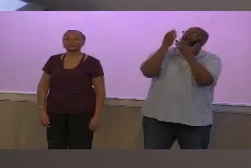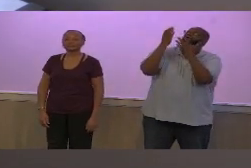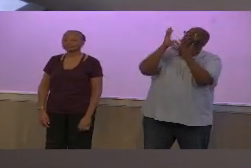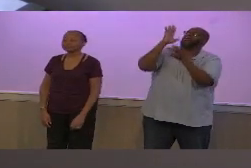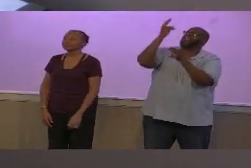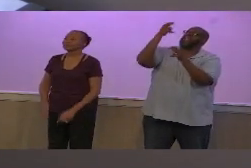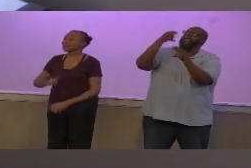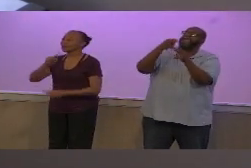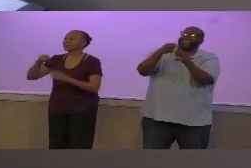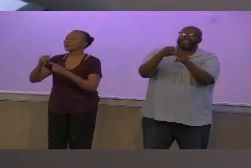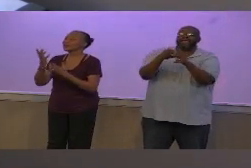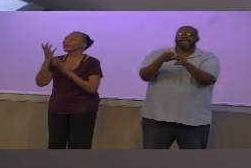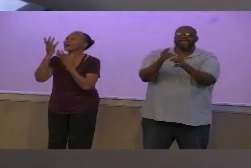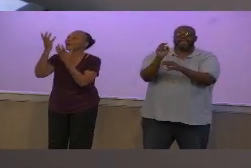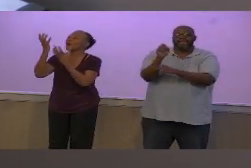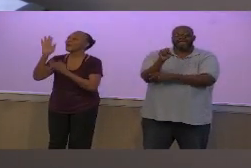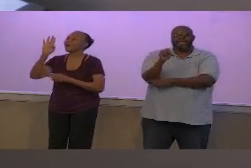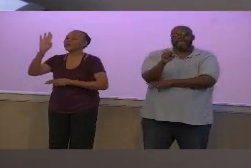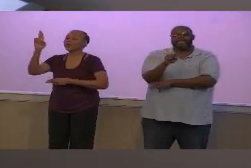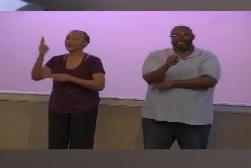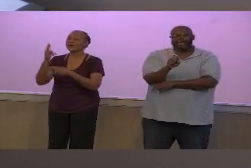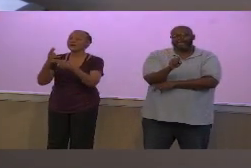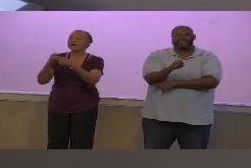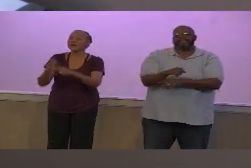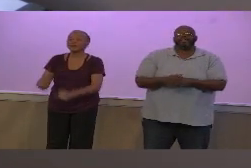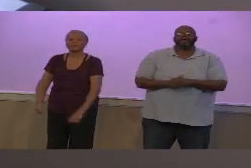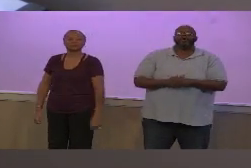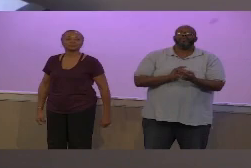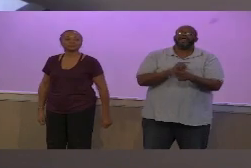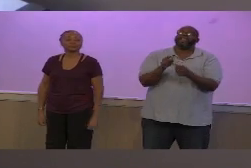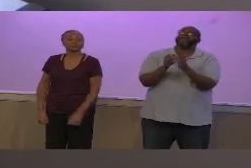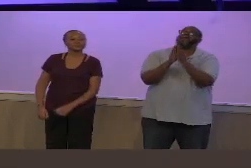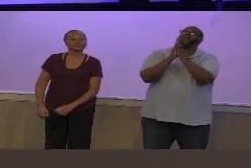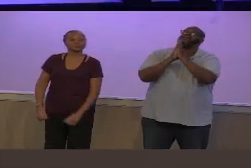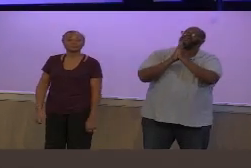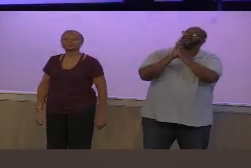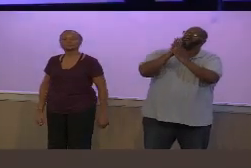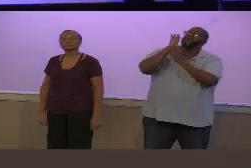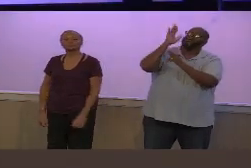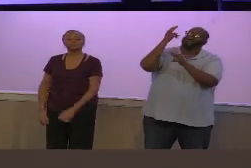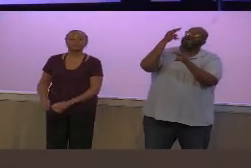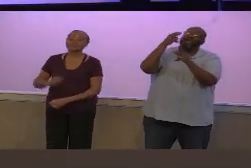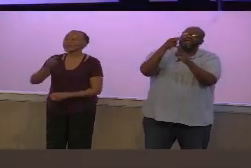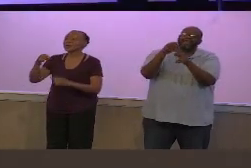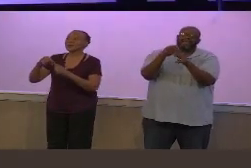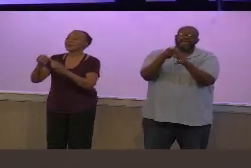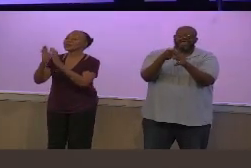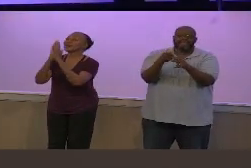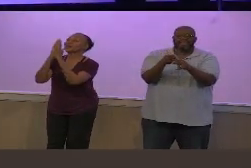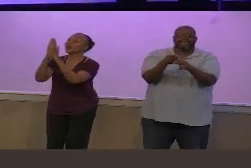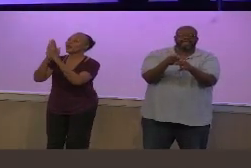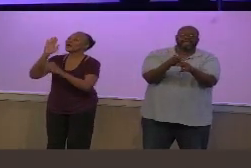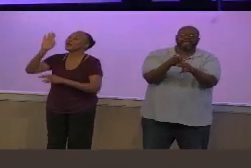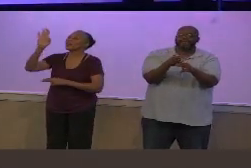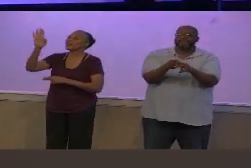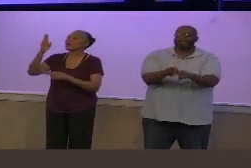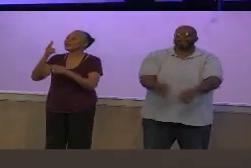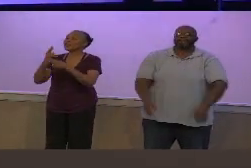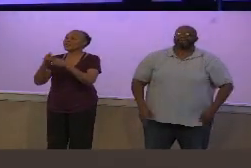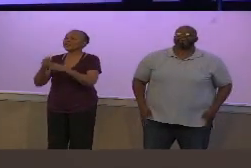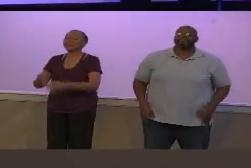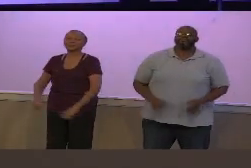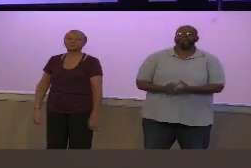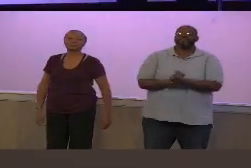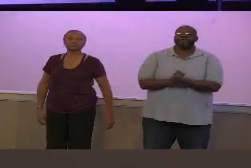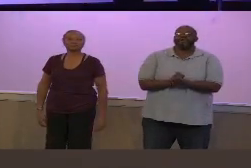call your name, yeah, yeah. Say, when I call your name. I'm